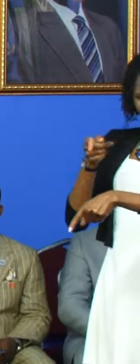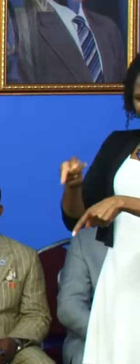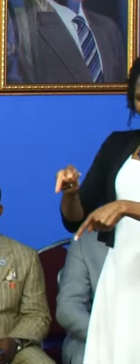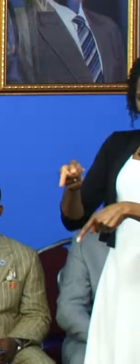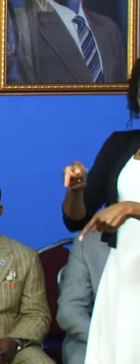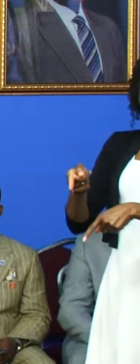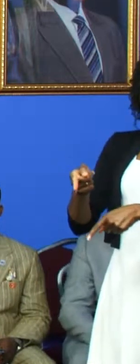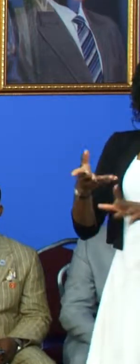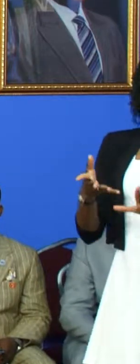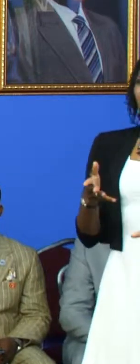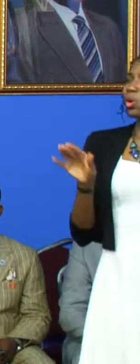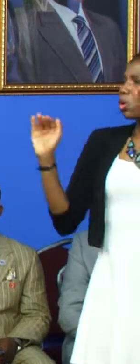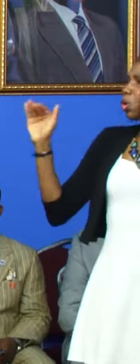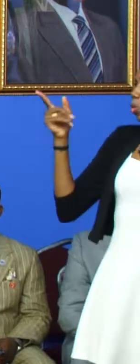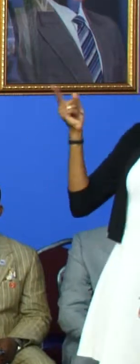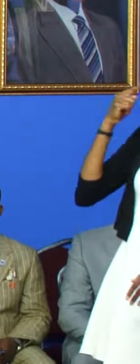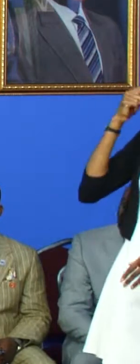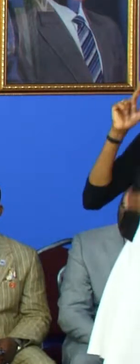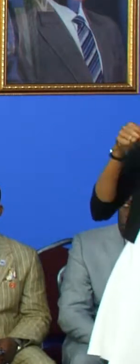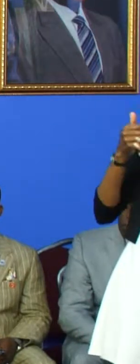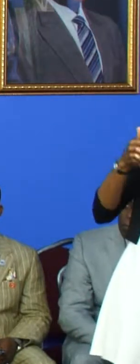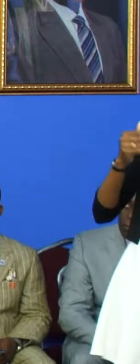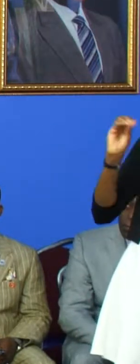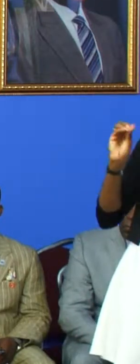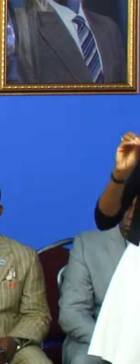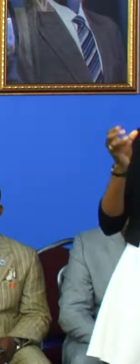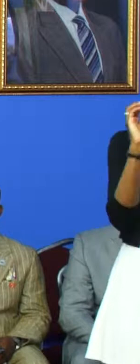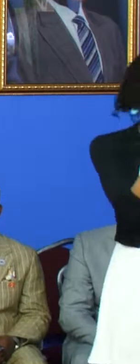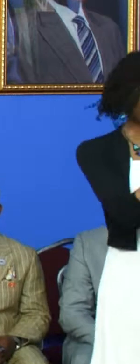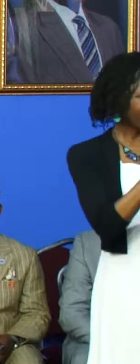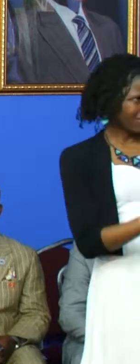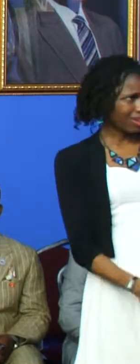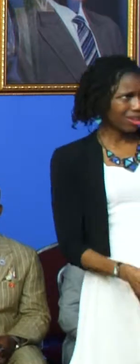Red man, what do you think about Spicer? Nothing.